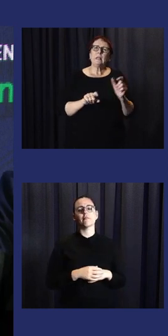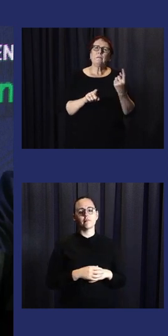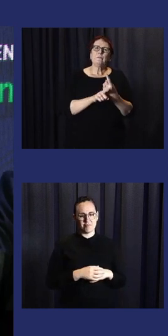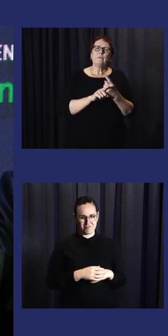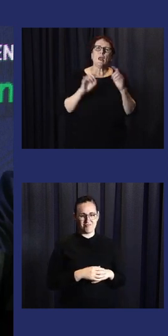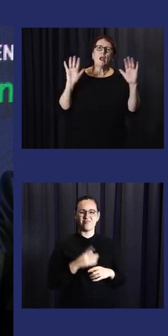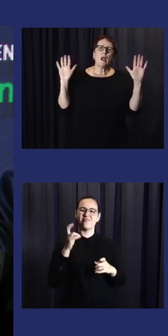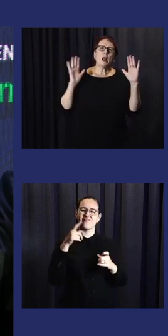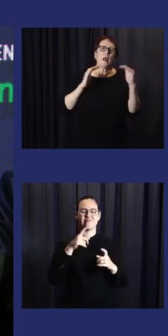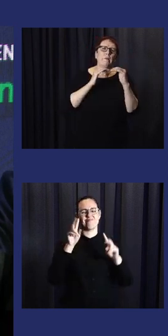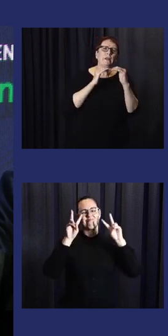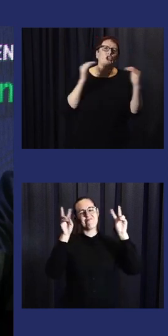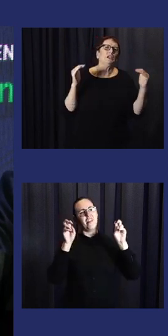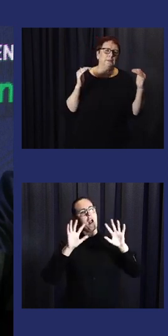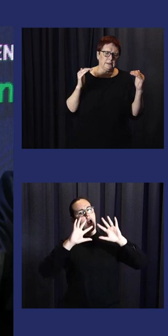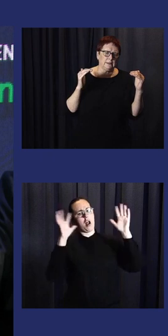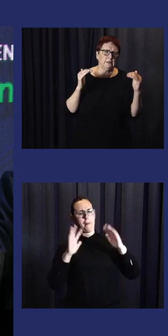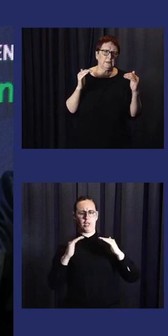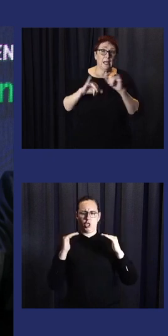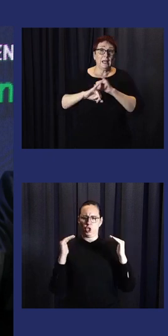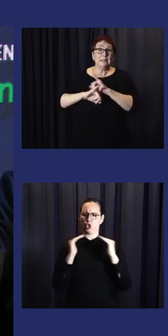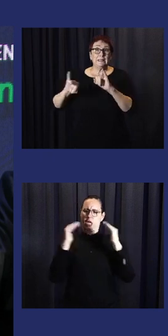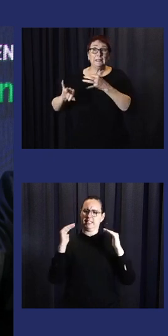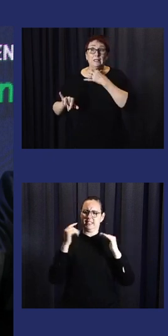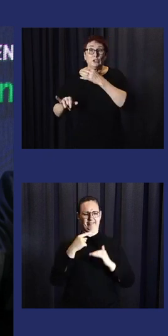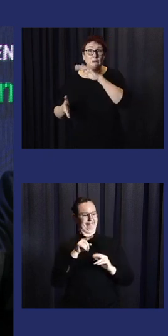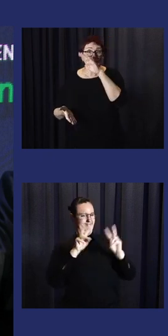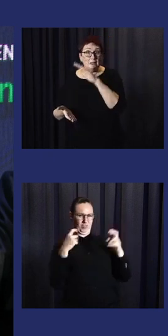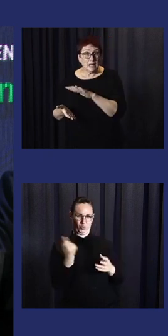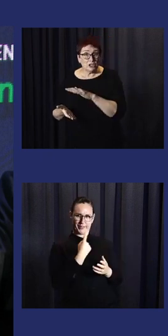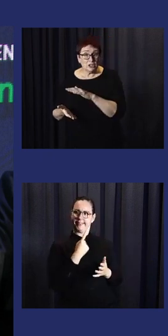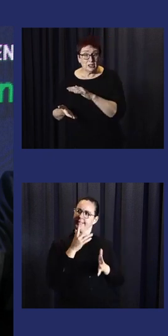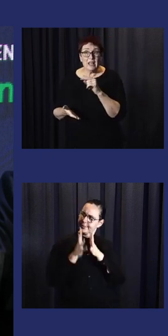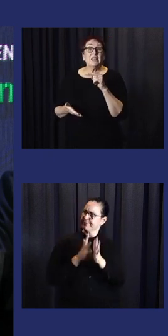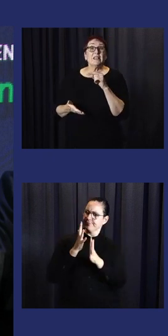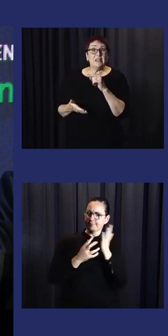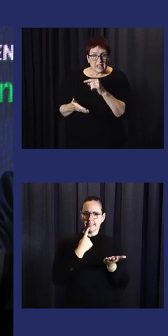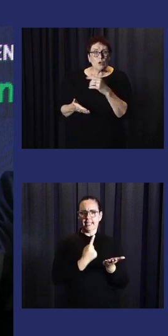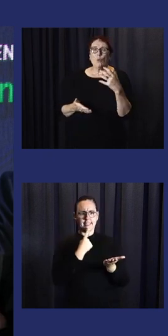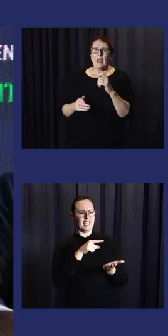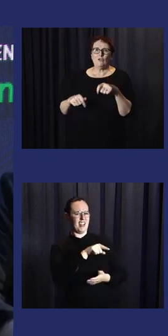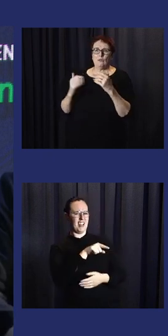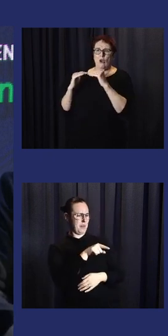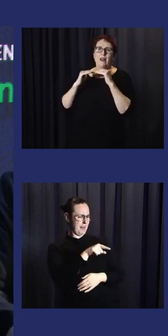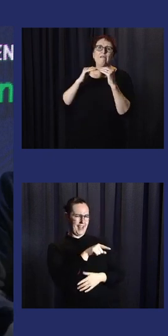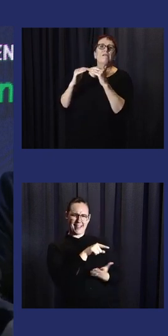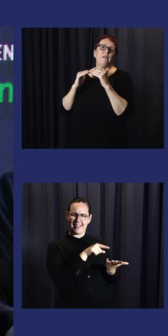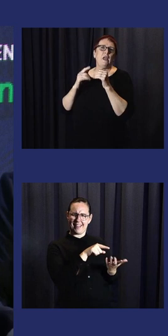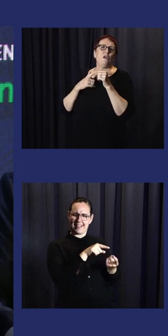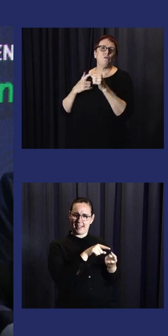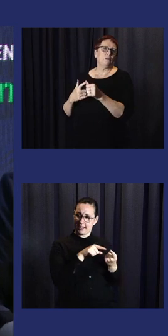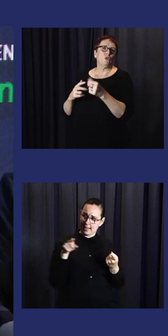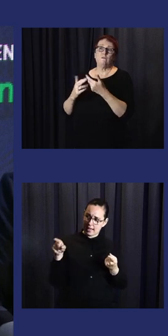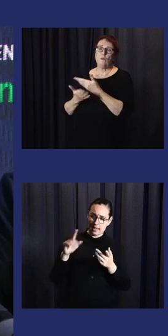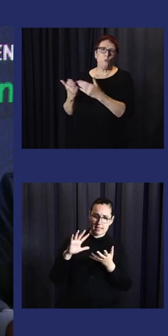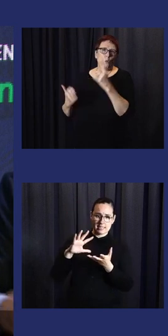been talking about this now, disaster risk reduction is about a just response. We don't use